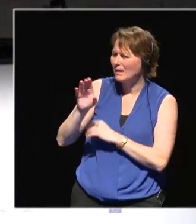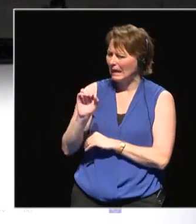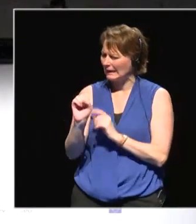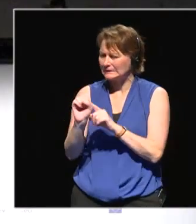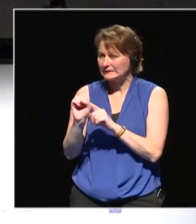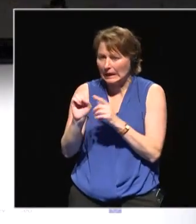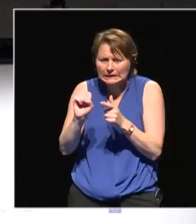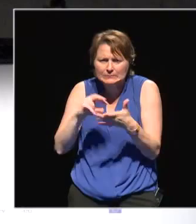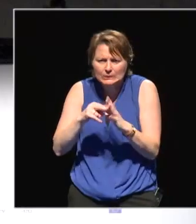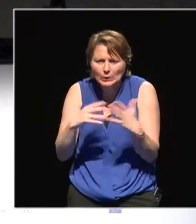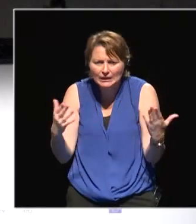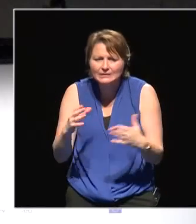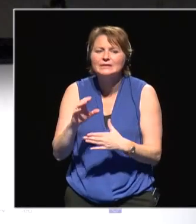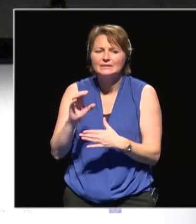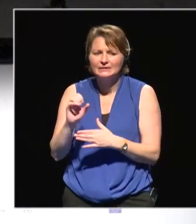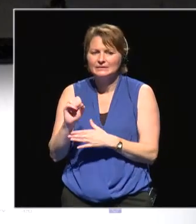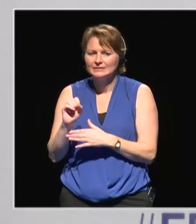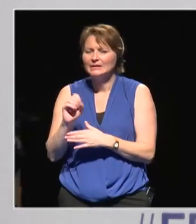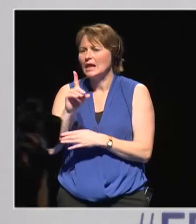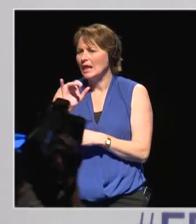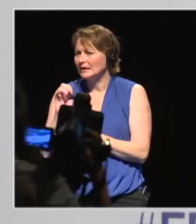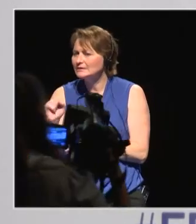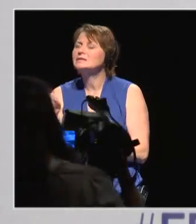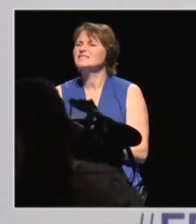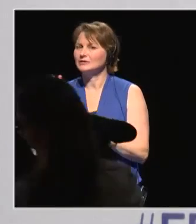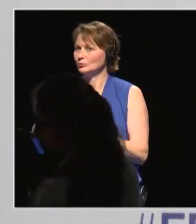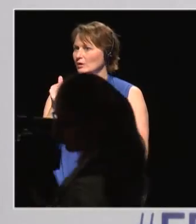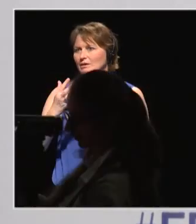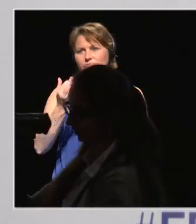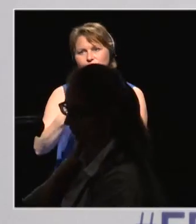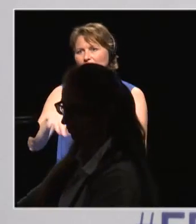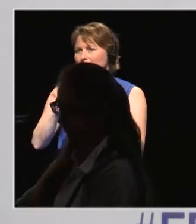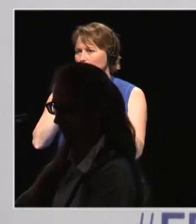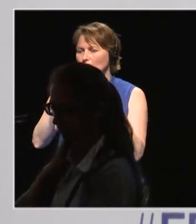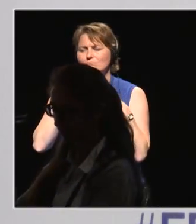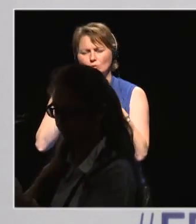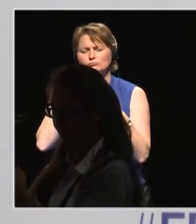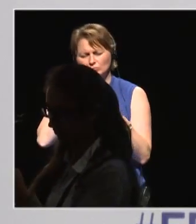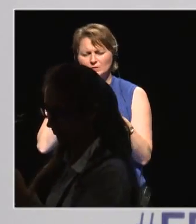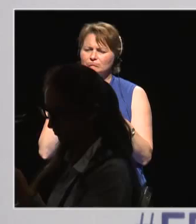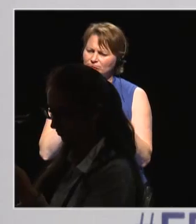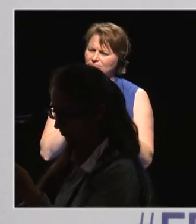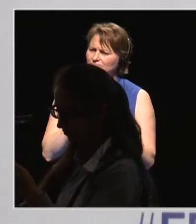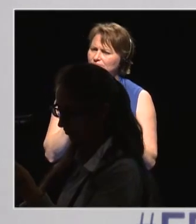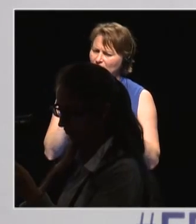LEDs. And he is a leading figure and comes from another country which takes climate change really seriously.